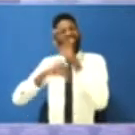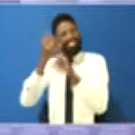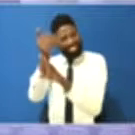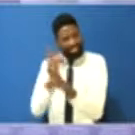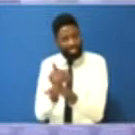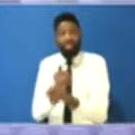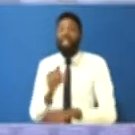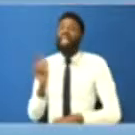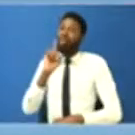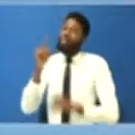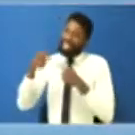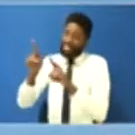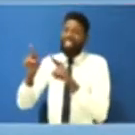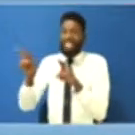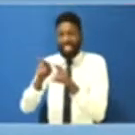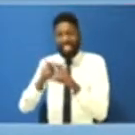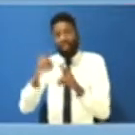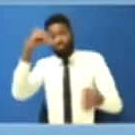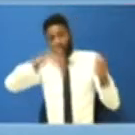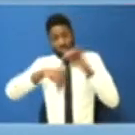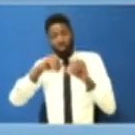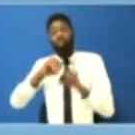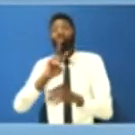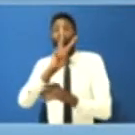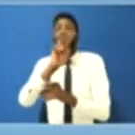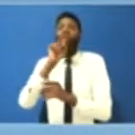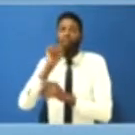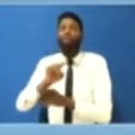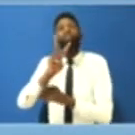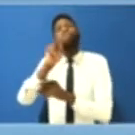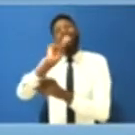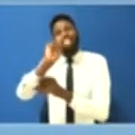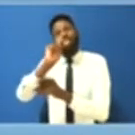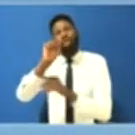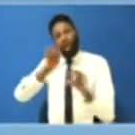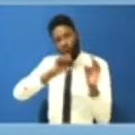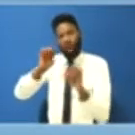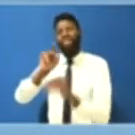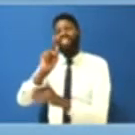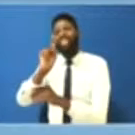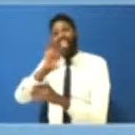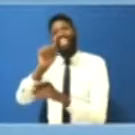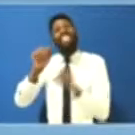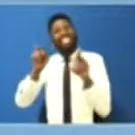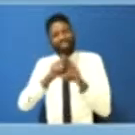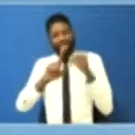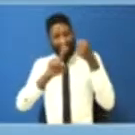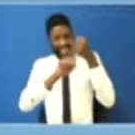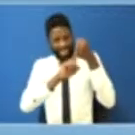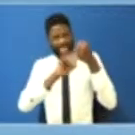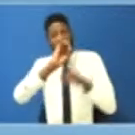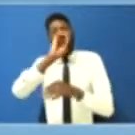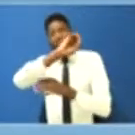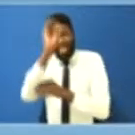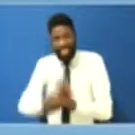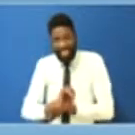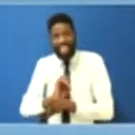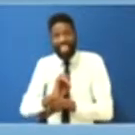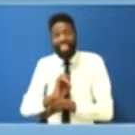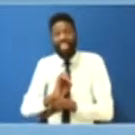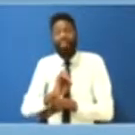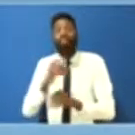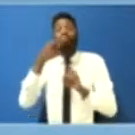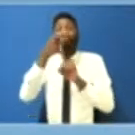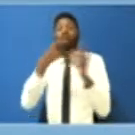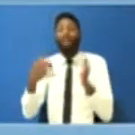nairobi contributes 2.2 trillion when we collect kenya revenue uh authority 60 percent yeah 2.2 trillion immediate